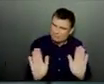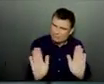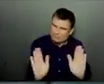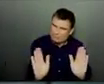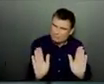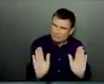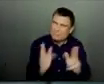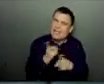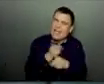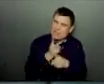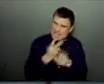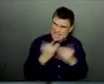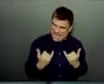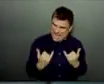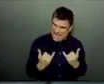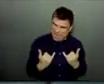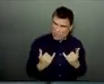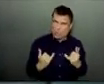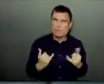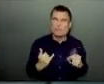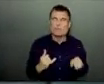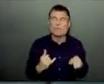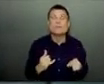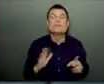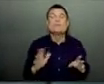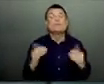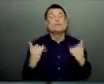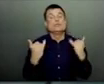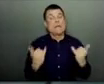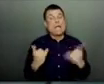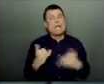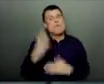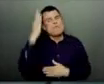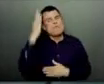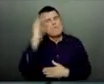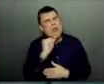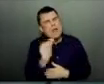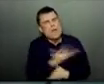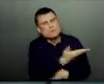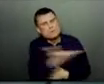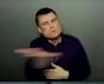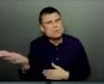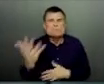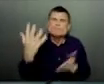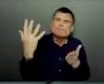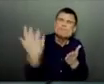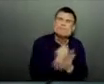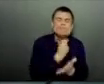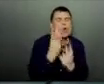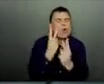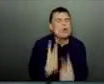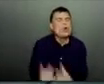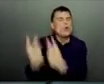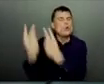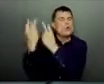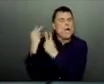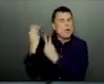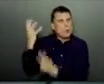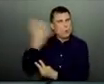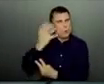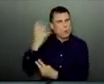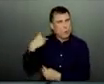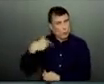what we have accomplished by working together. That we can all still celebrate in a smaller way tonight.